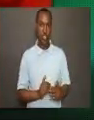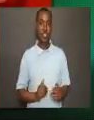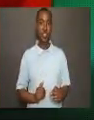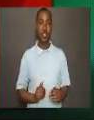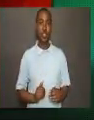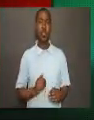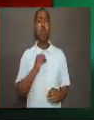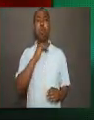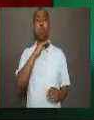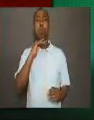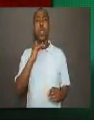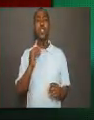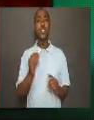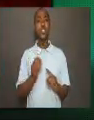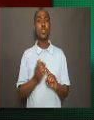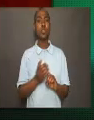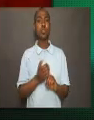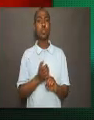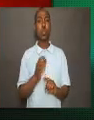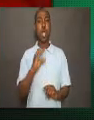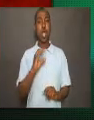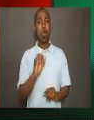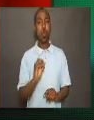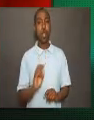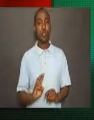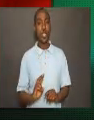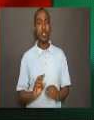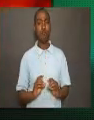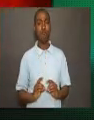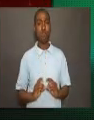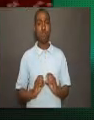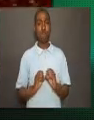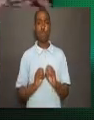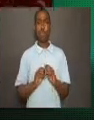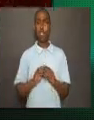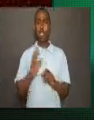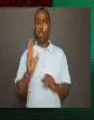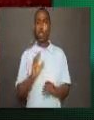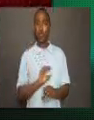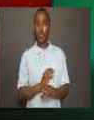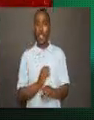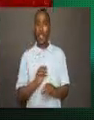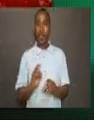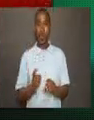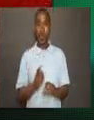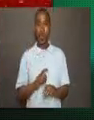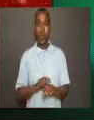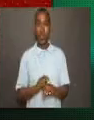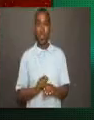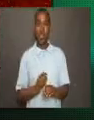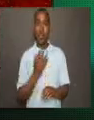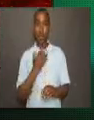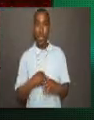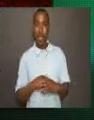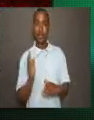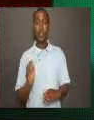Waste, including carbon dioxide, diffuse out of the cell into the